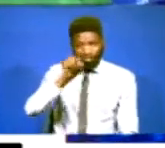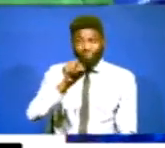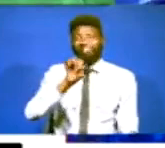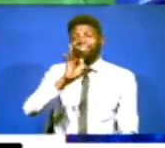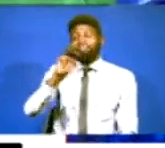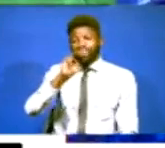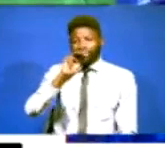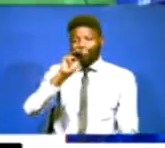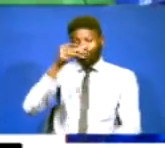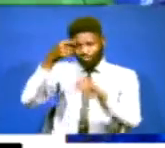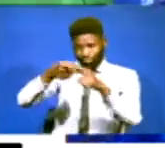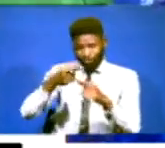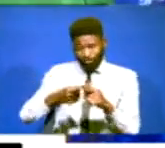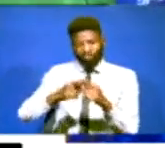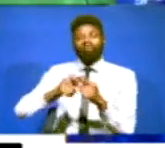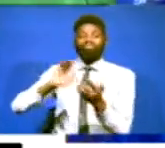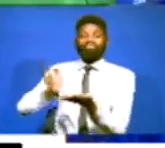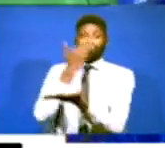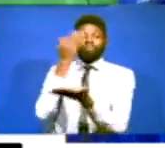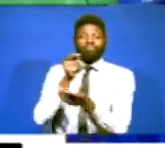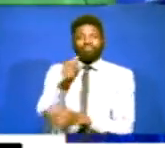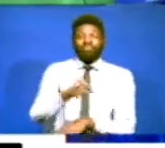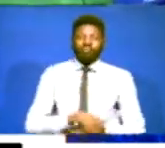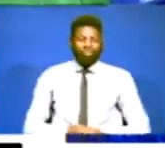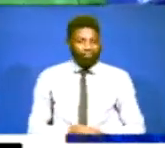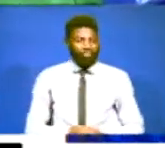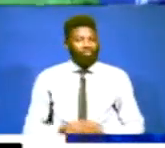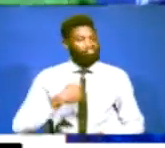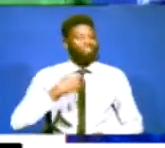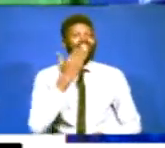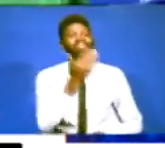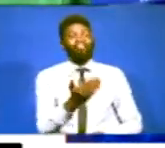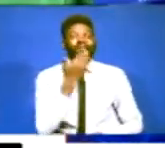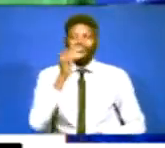want to thank President William Ruto for his swift action